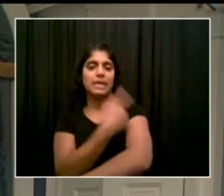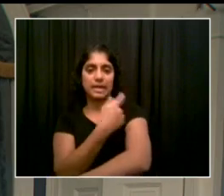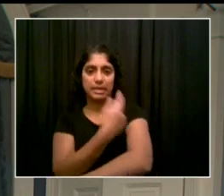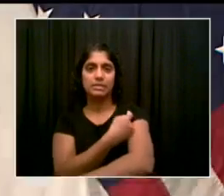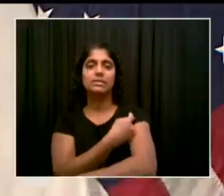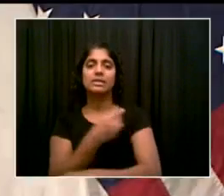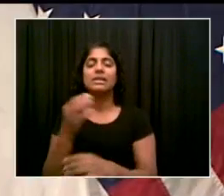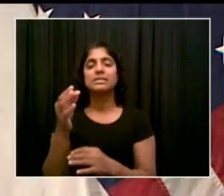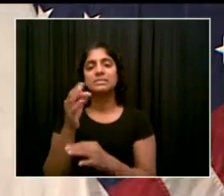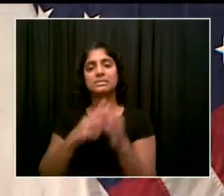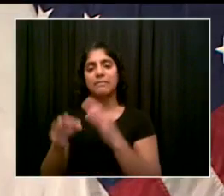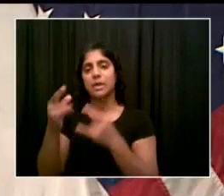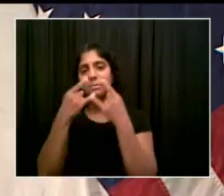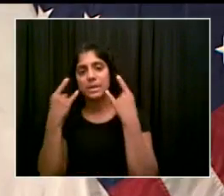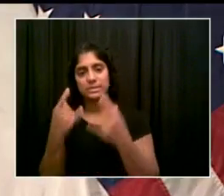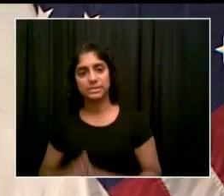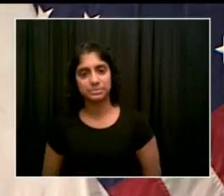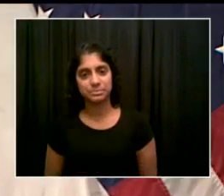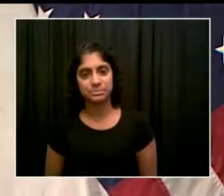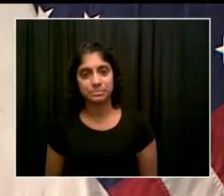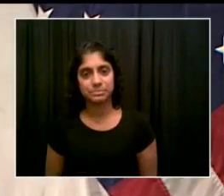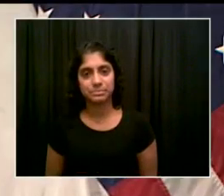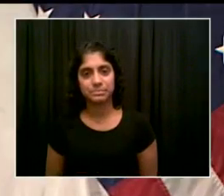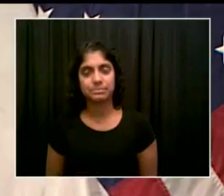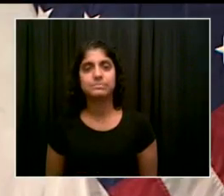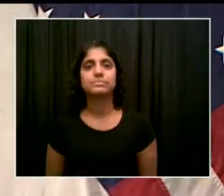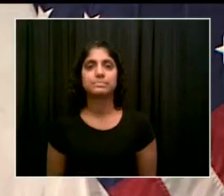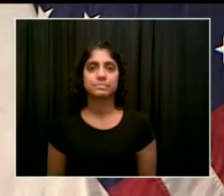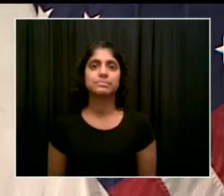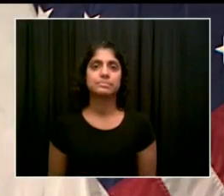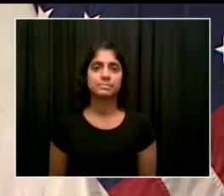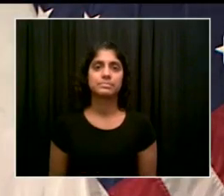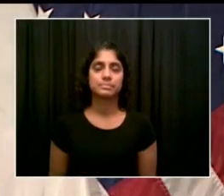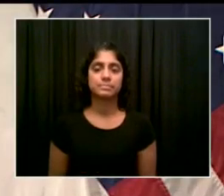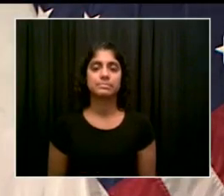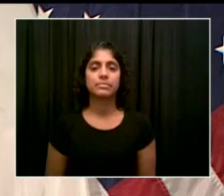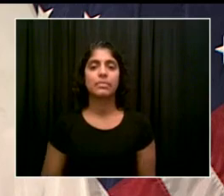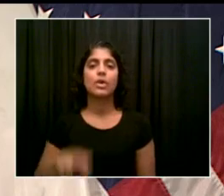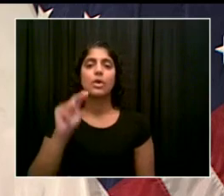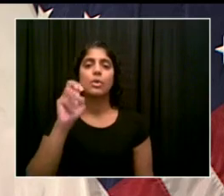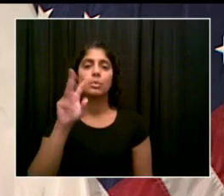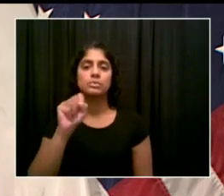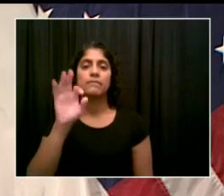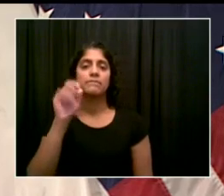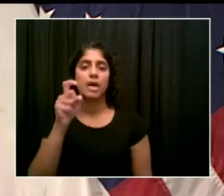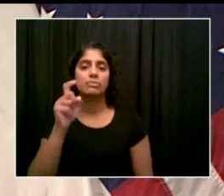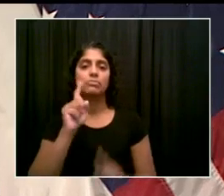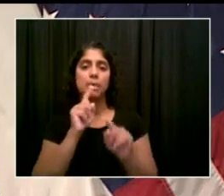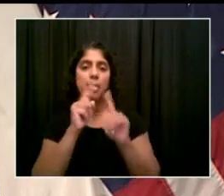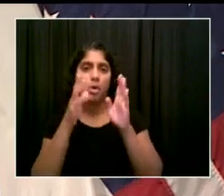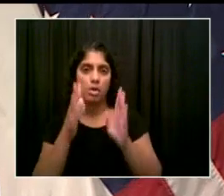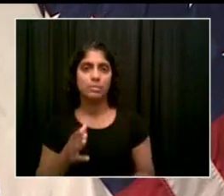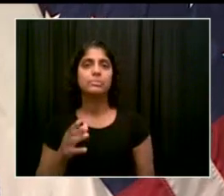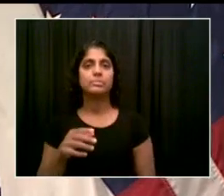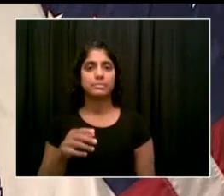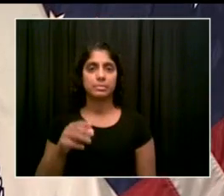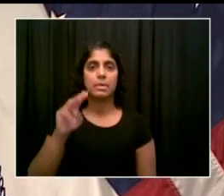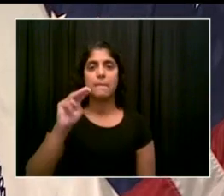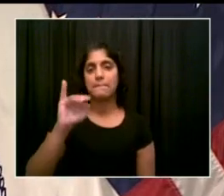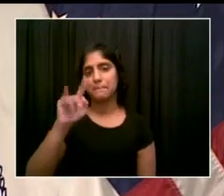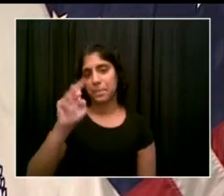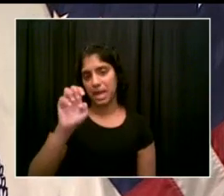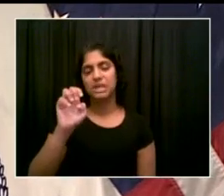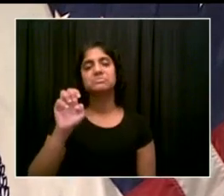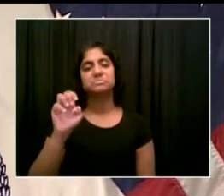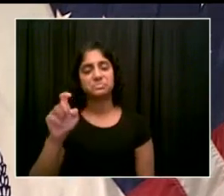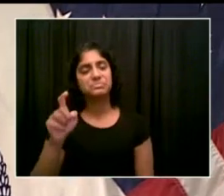Hi, Mr. Mayor. As you've said, today's measure isn't necessarily a vaccine mandate. It's an option: get the vaccine or take a weekly test. I